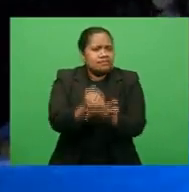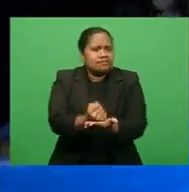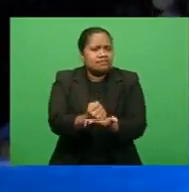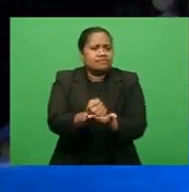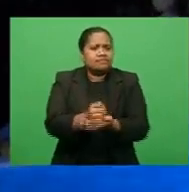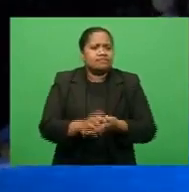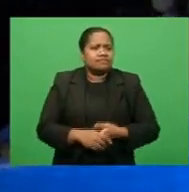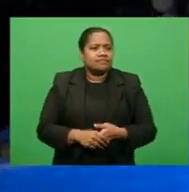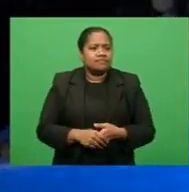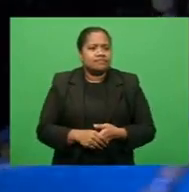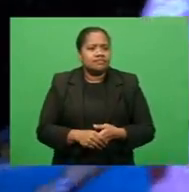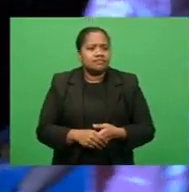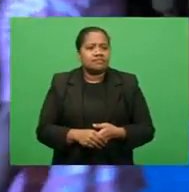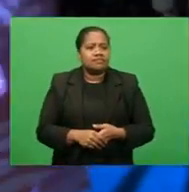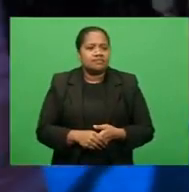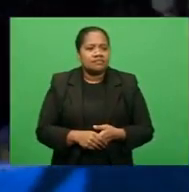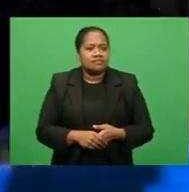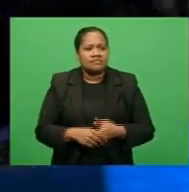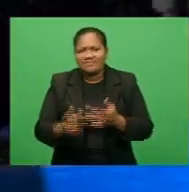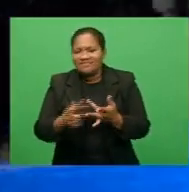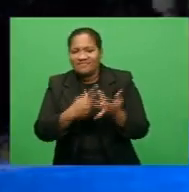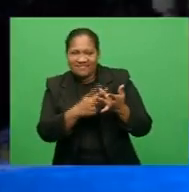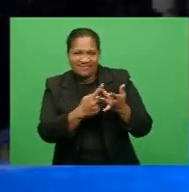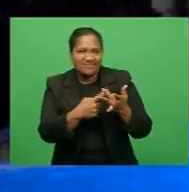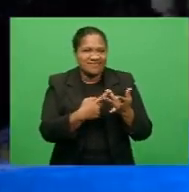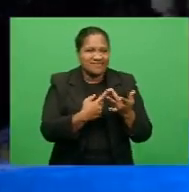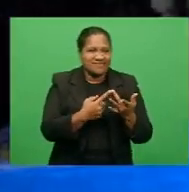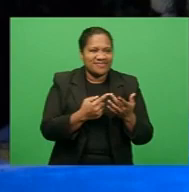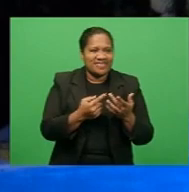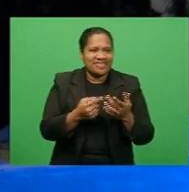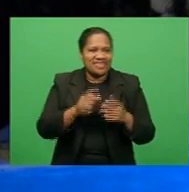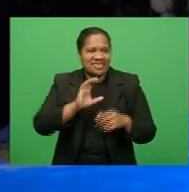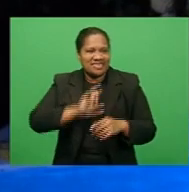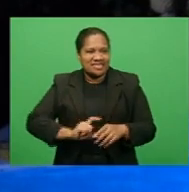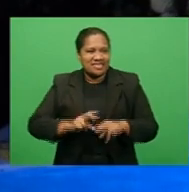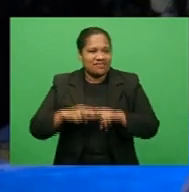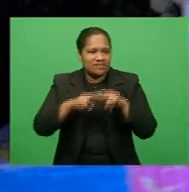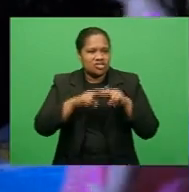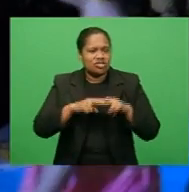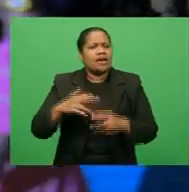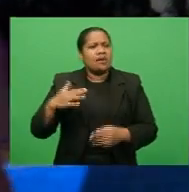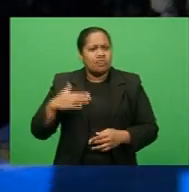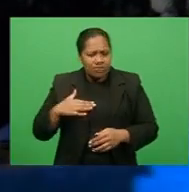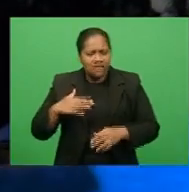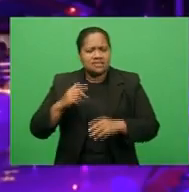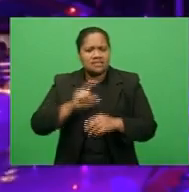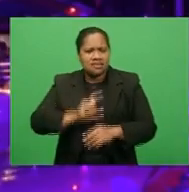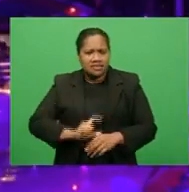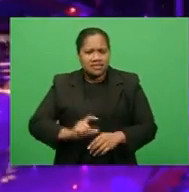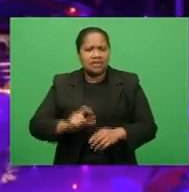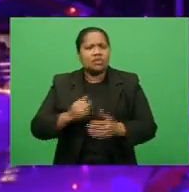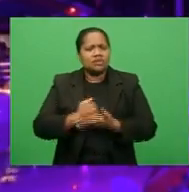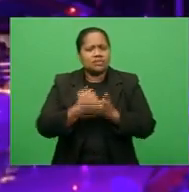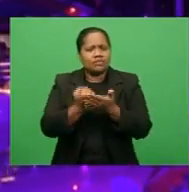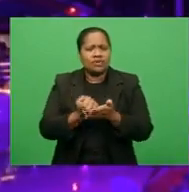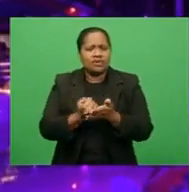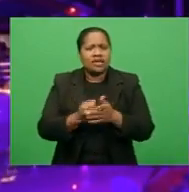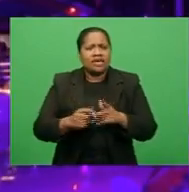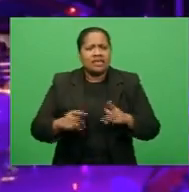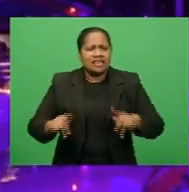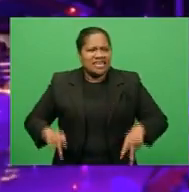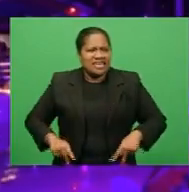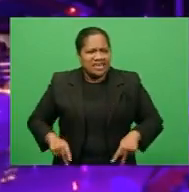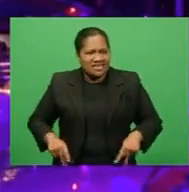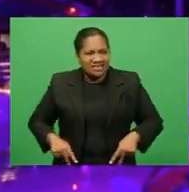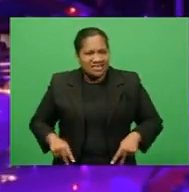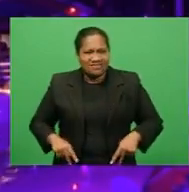underlying cases in Fiji. We support the breast cancer, we support the kidney failures, we support